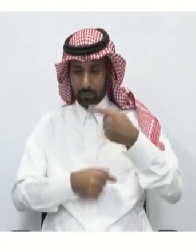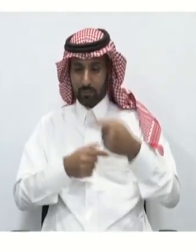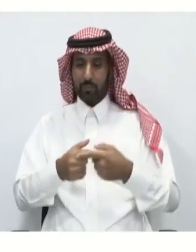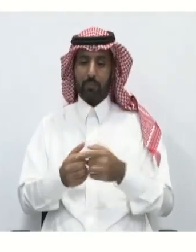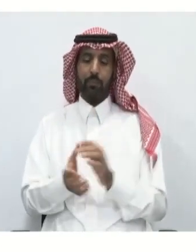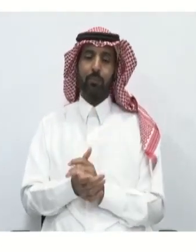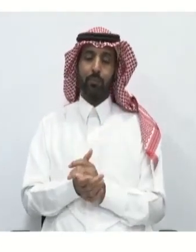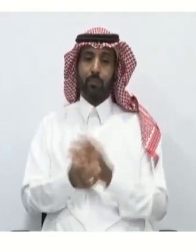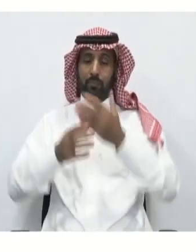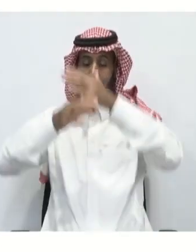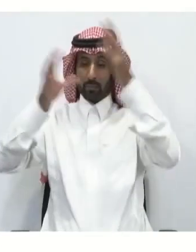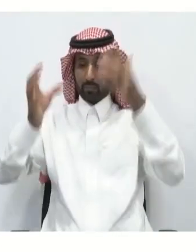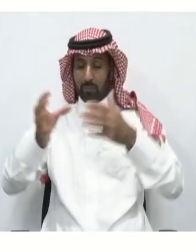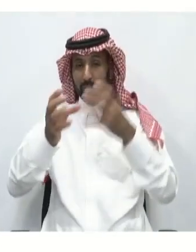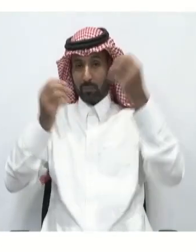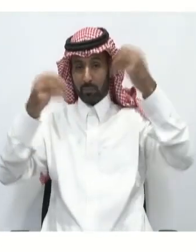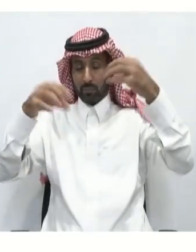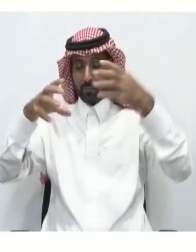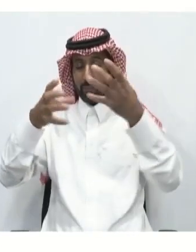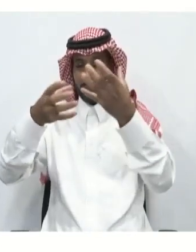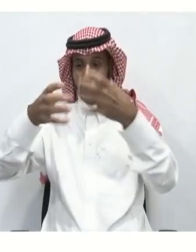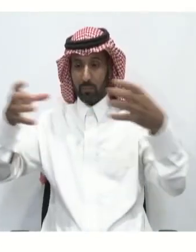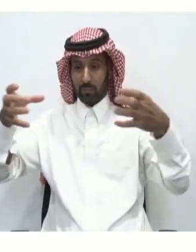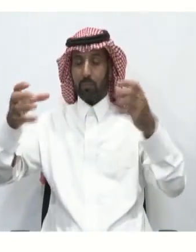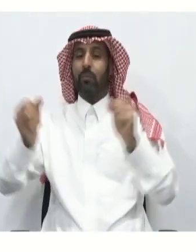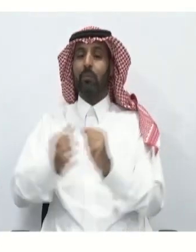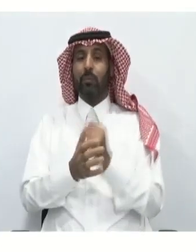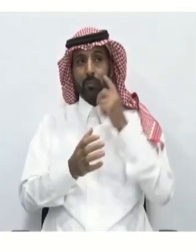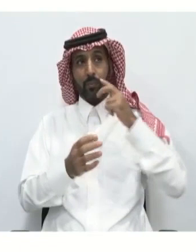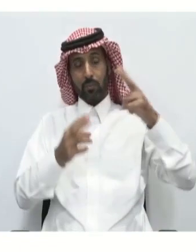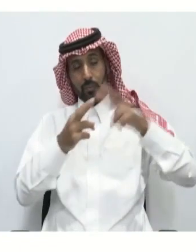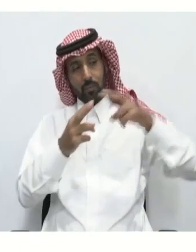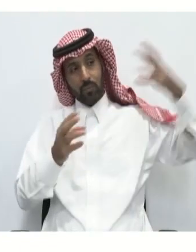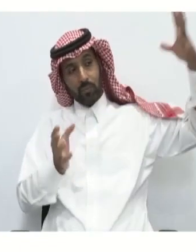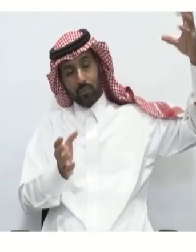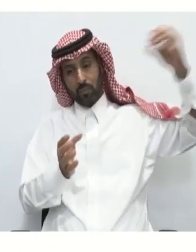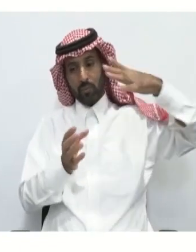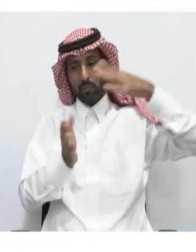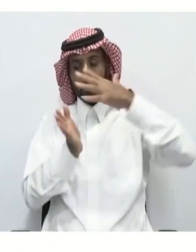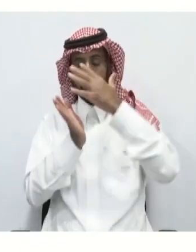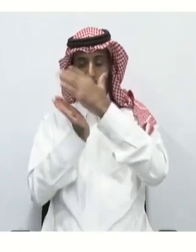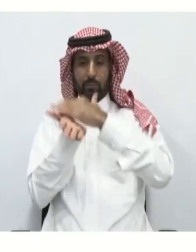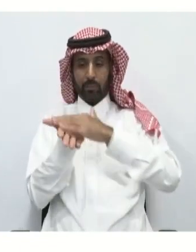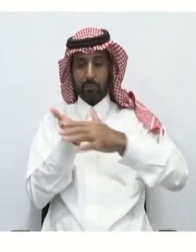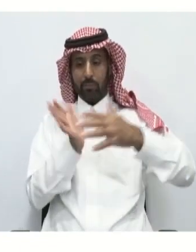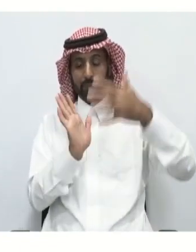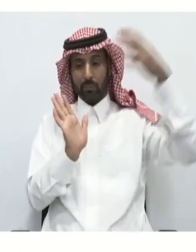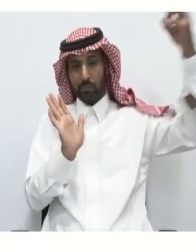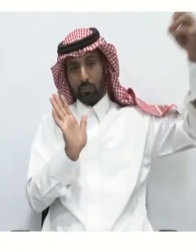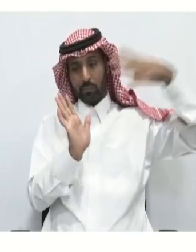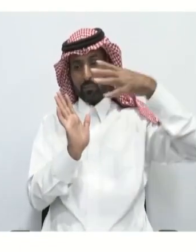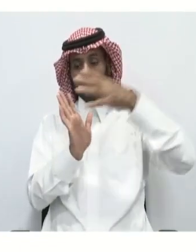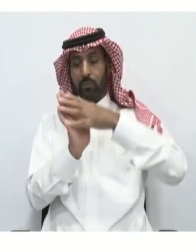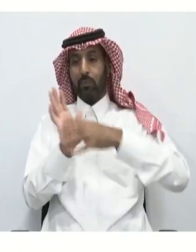Rain collection and passive solar architecture, or low flush toilets and pull chain